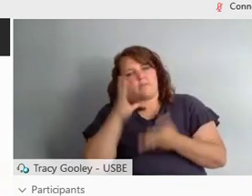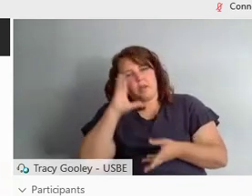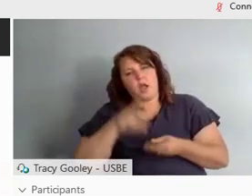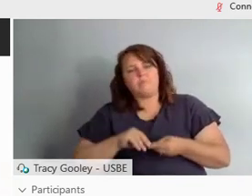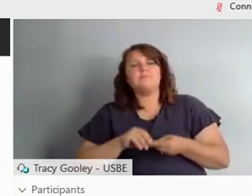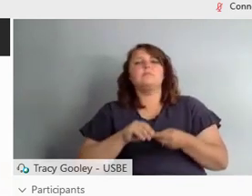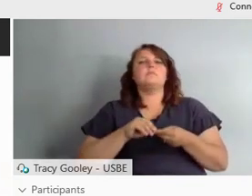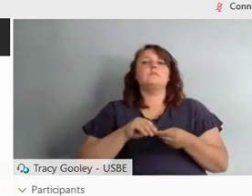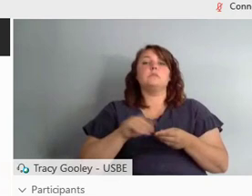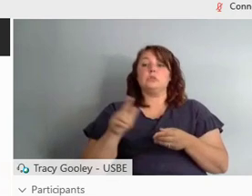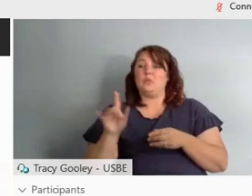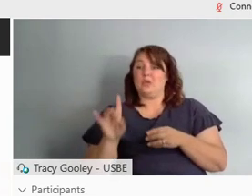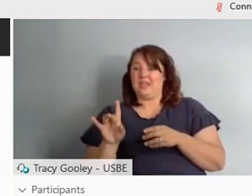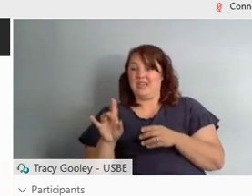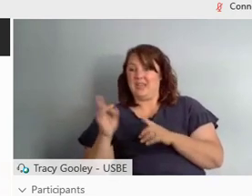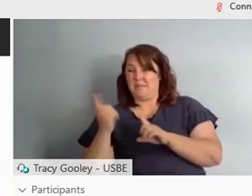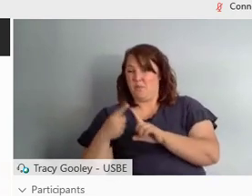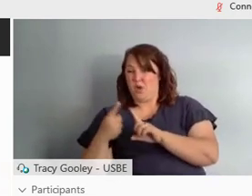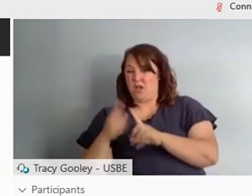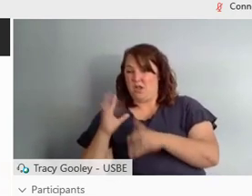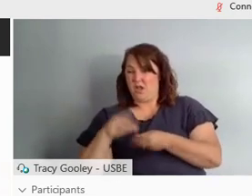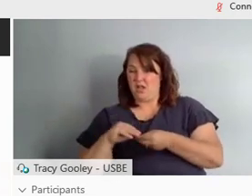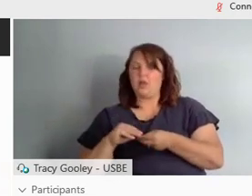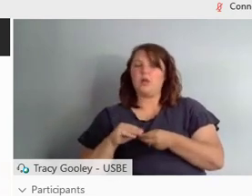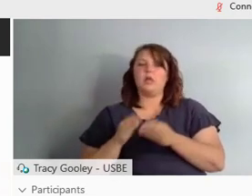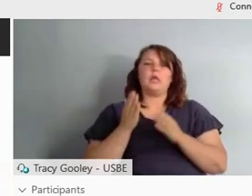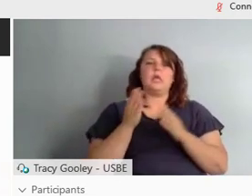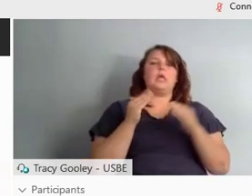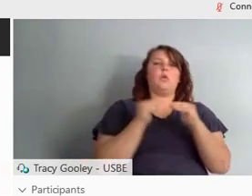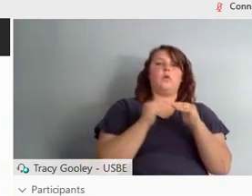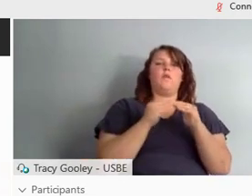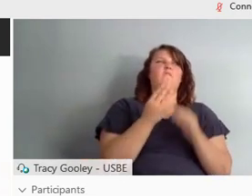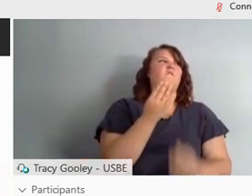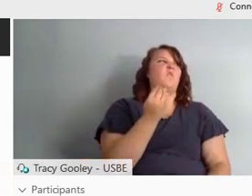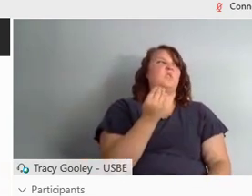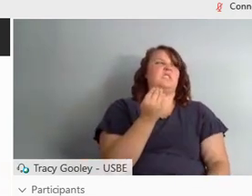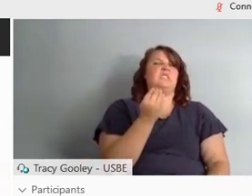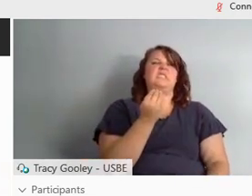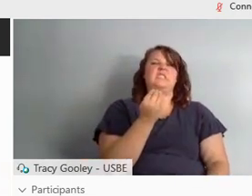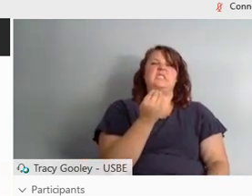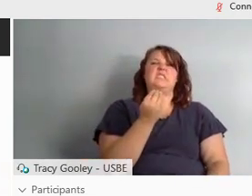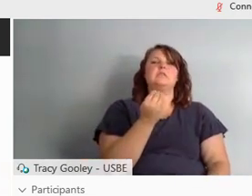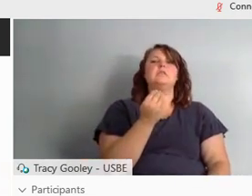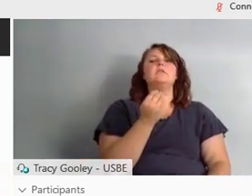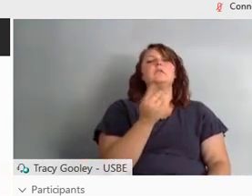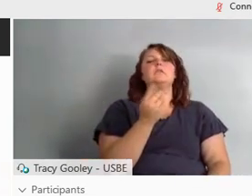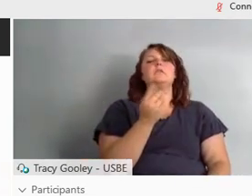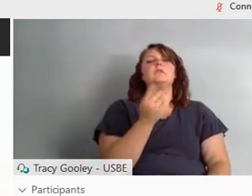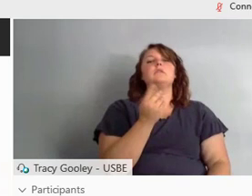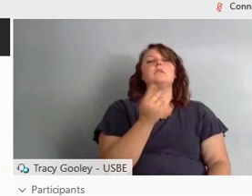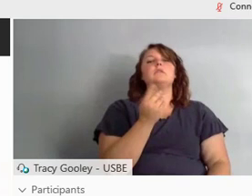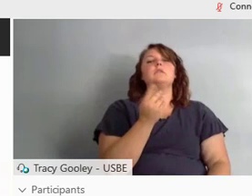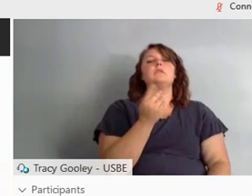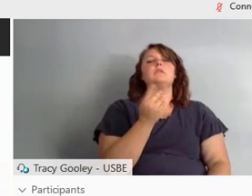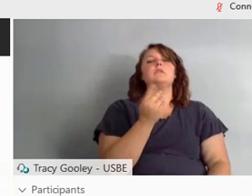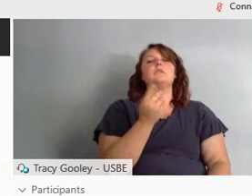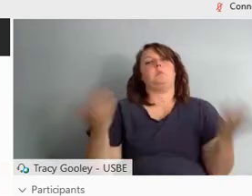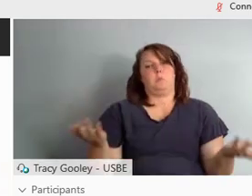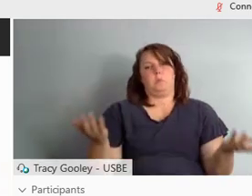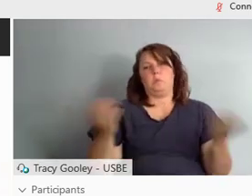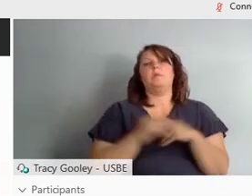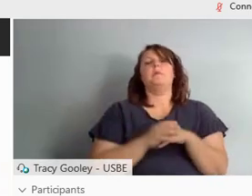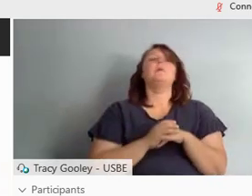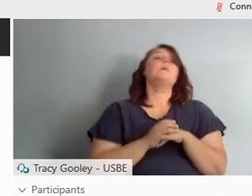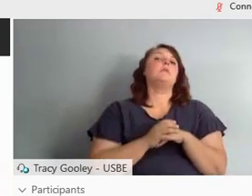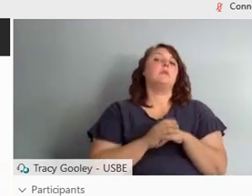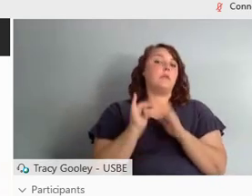28 possible points. So that's where my student fell on that. Now, we don't know what that means yet. Would that